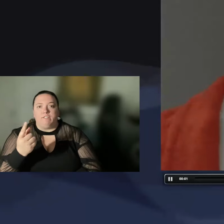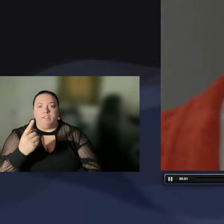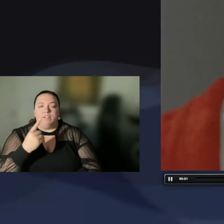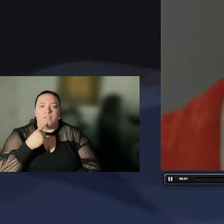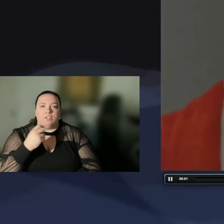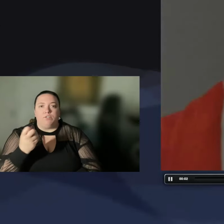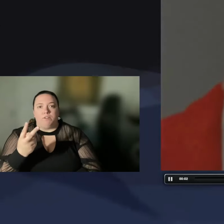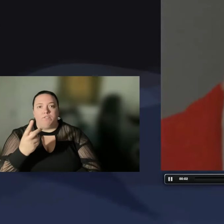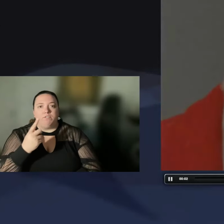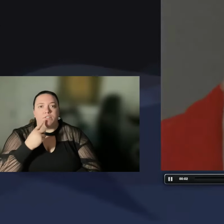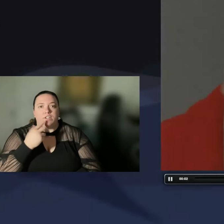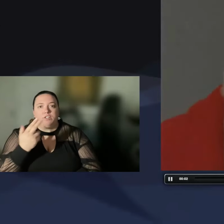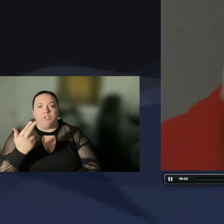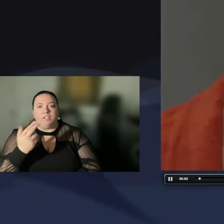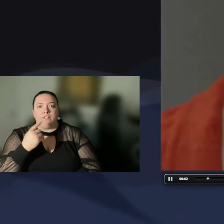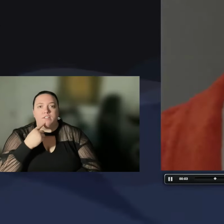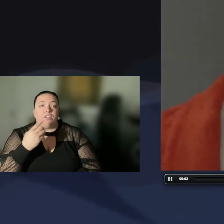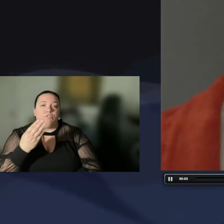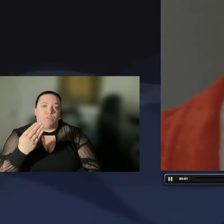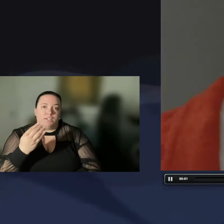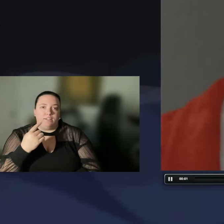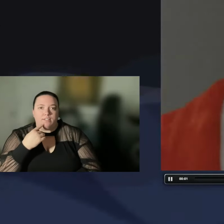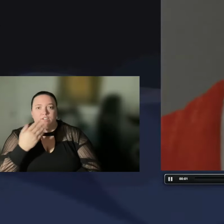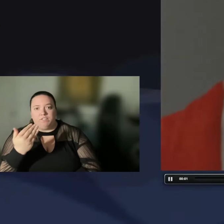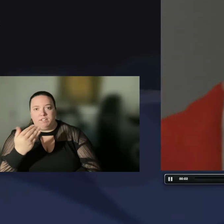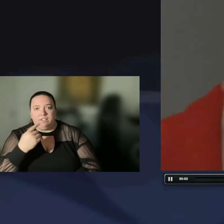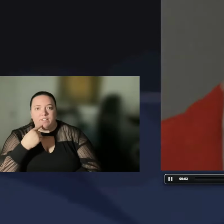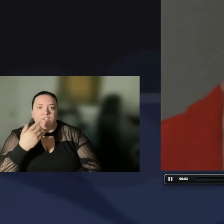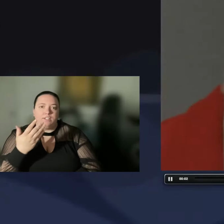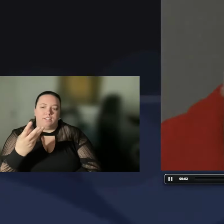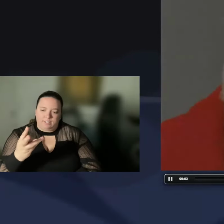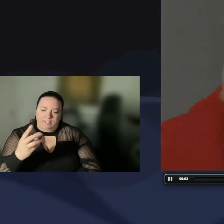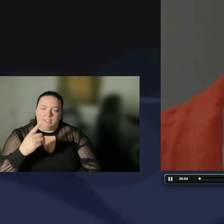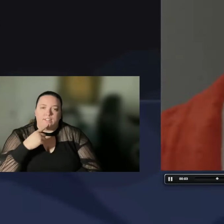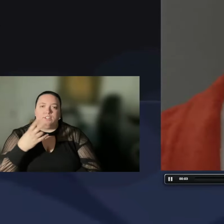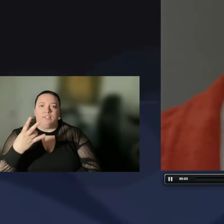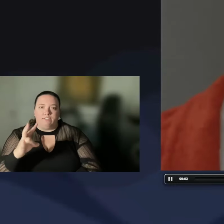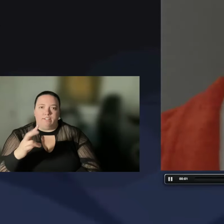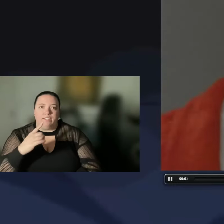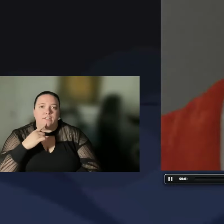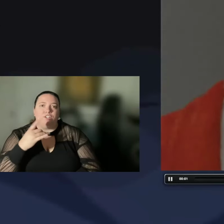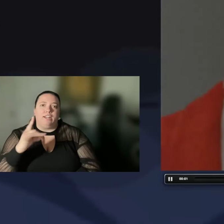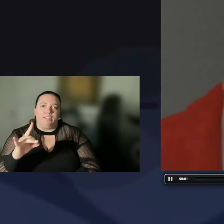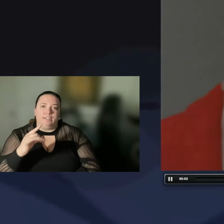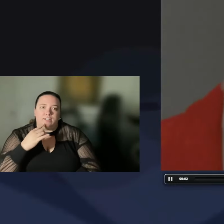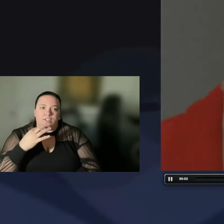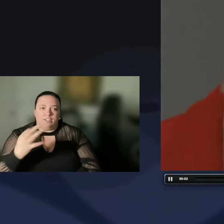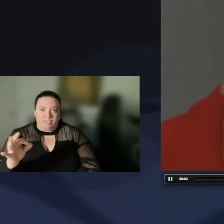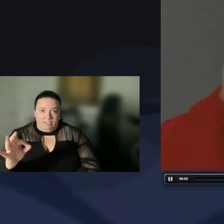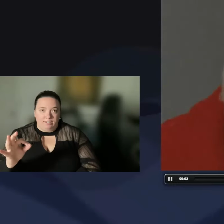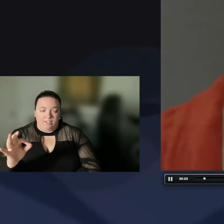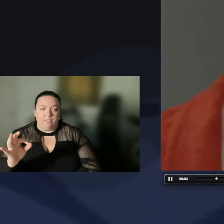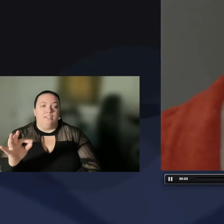touch 11, touch 12, touch 13, touch 14, touch 15, touch 16, touch 17, touch 18,